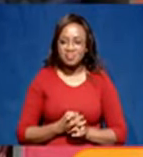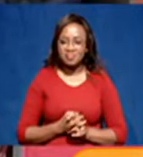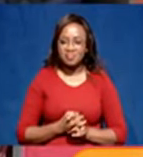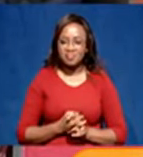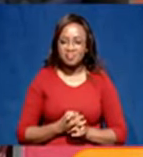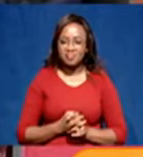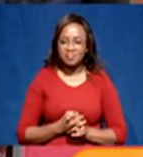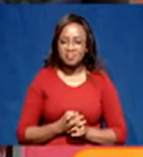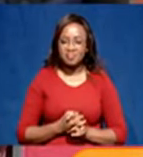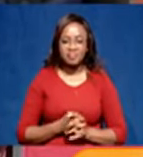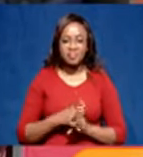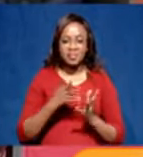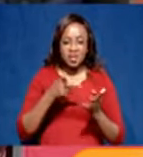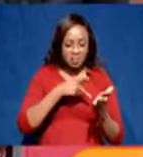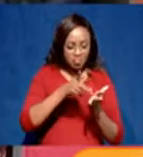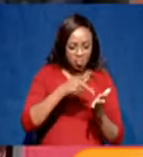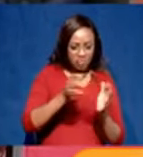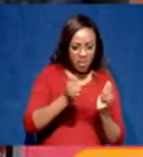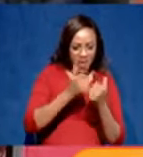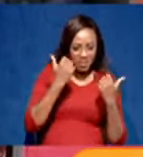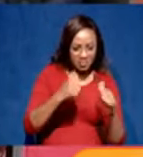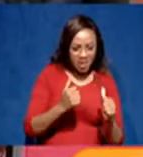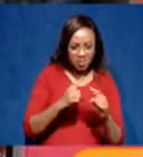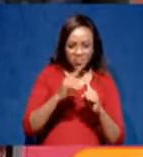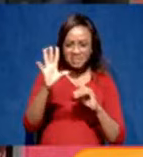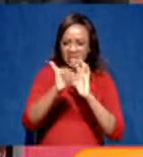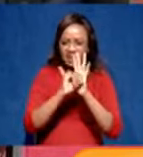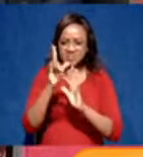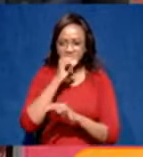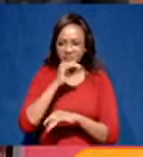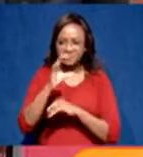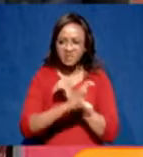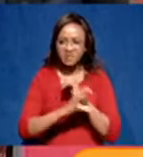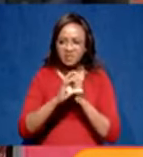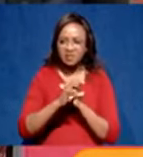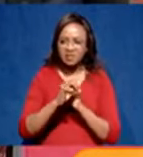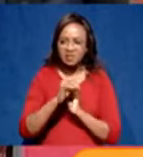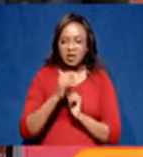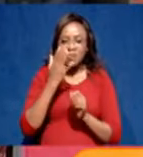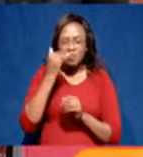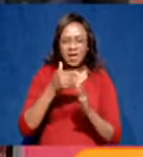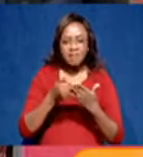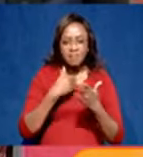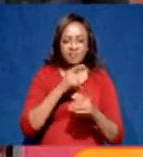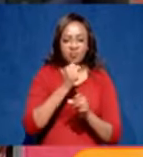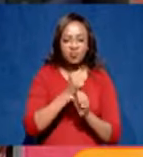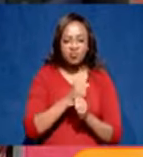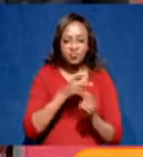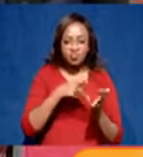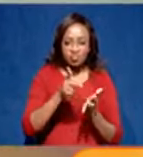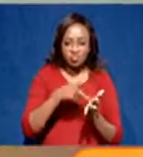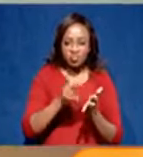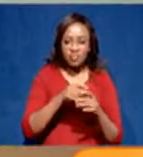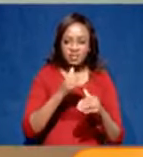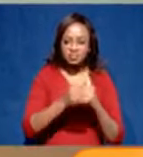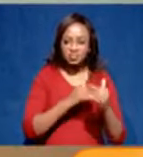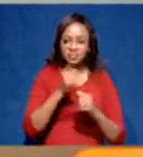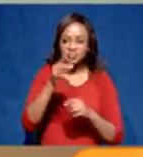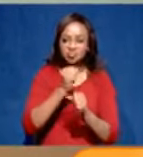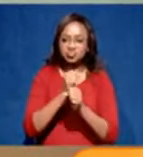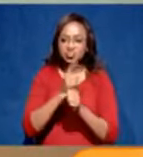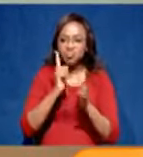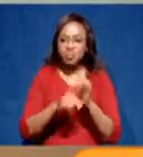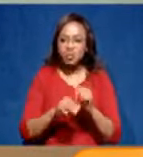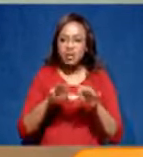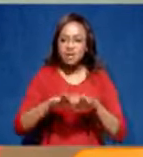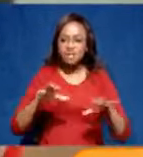you've already identified the systems that will come. Before you do a procurement process, yeah, you do a market sounding. What is a